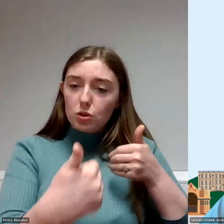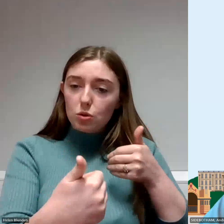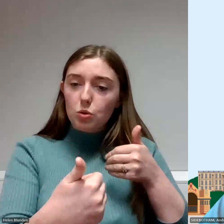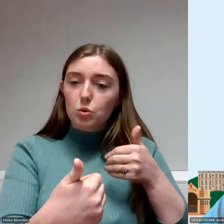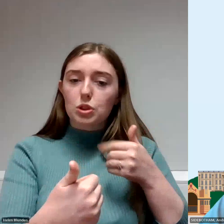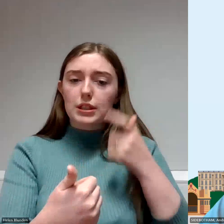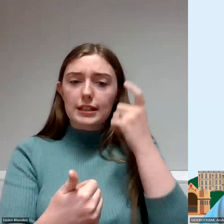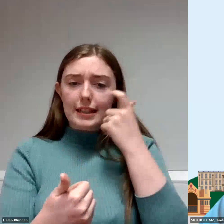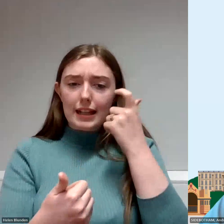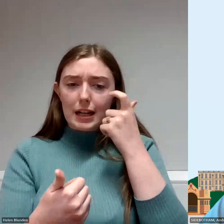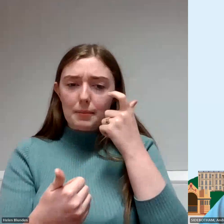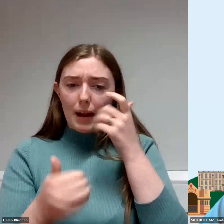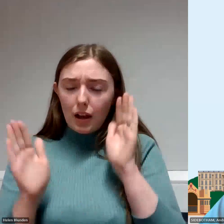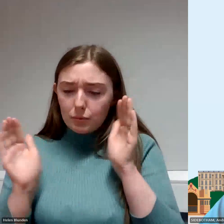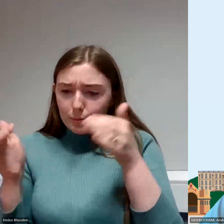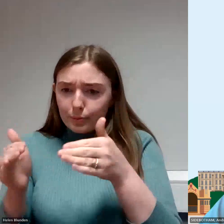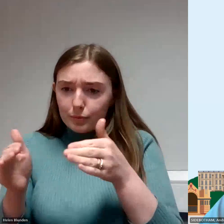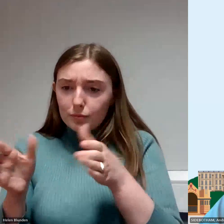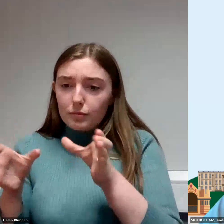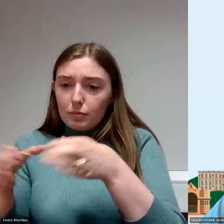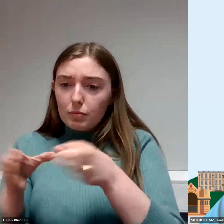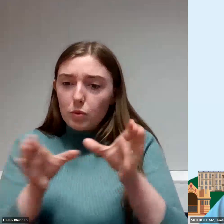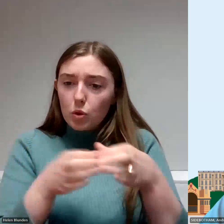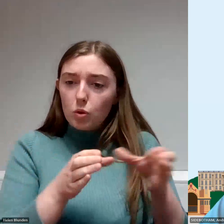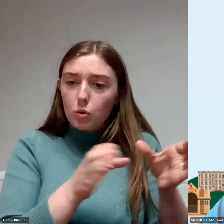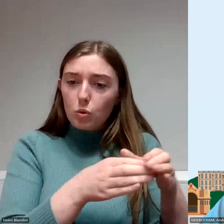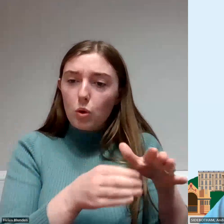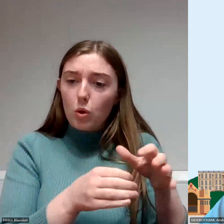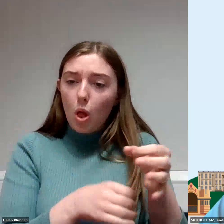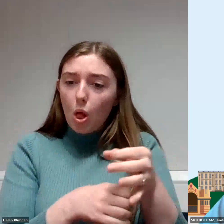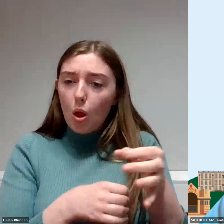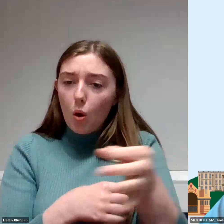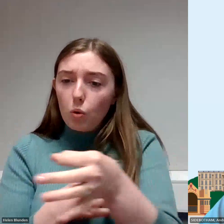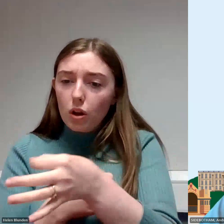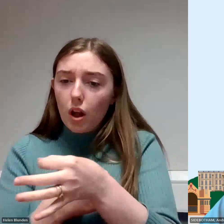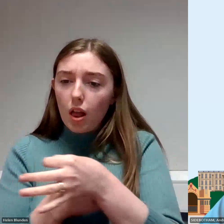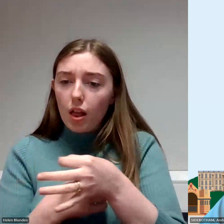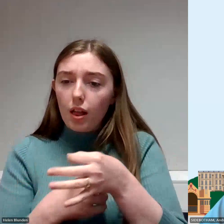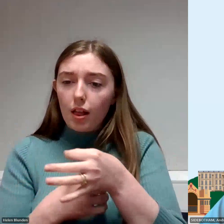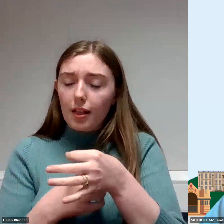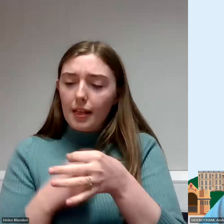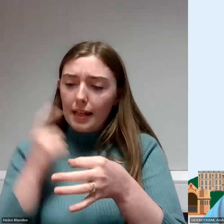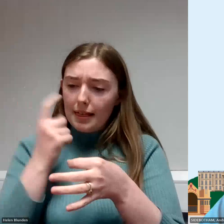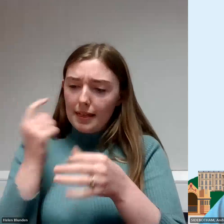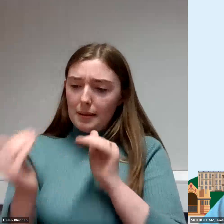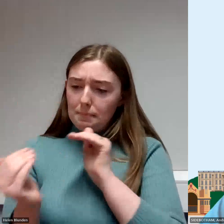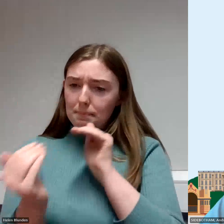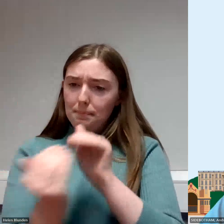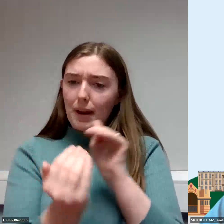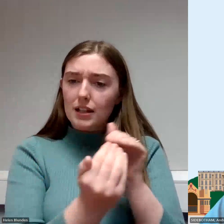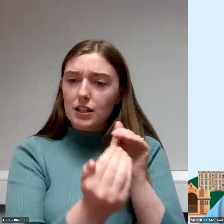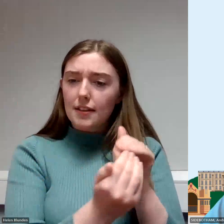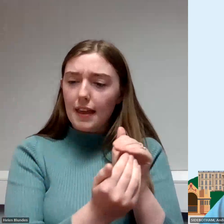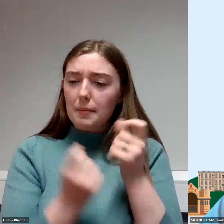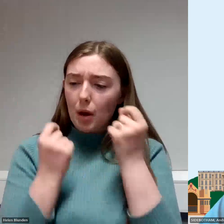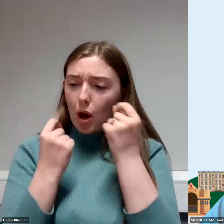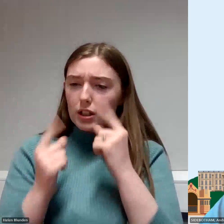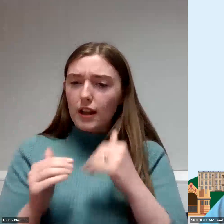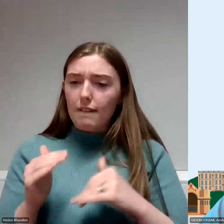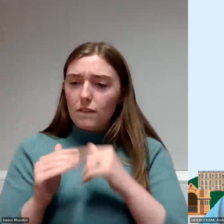public health locality funding, is to shape that delivery locally around digital exclusion and what fits to help obviously reduce the pressures on